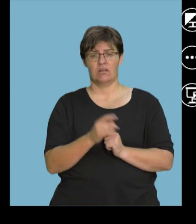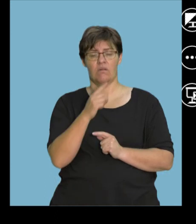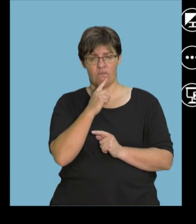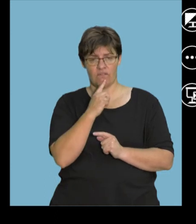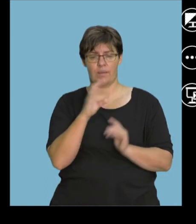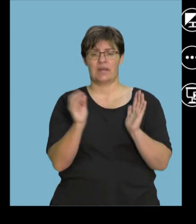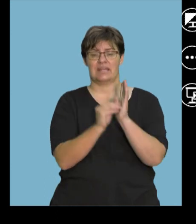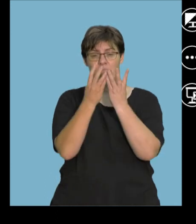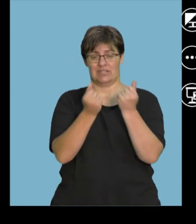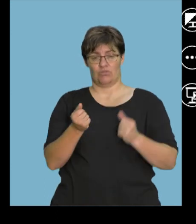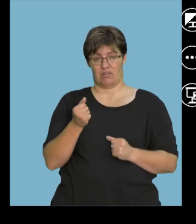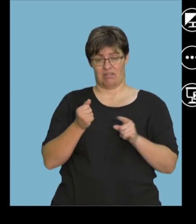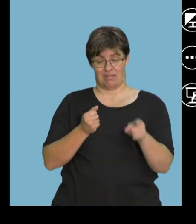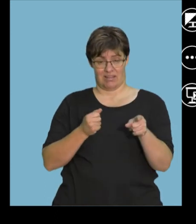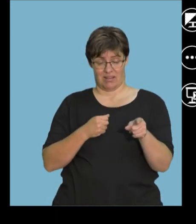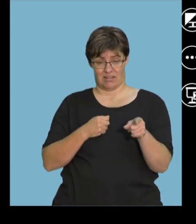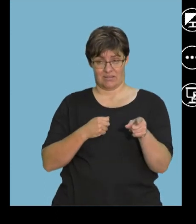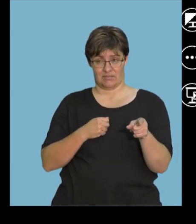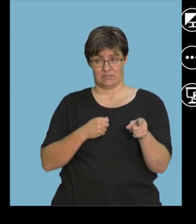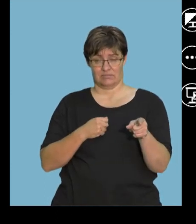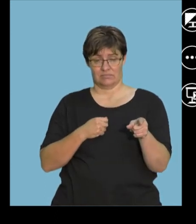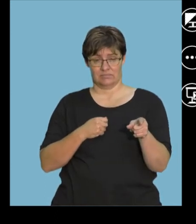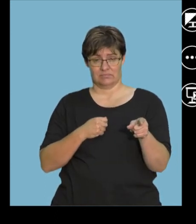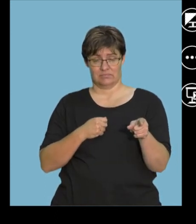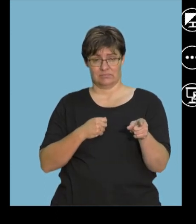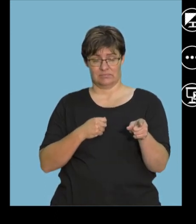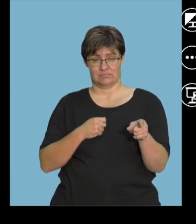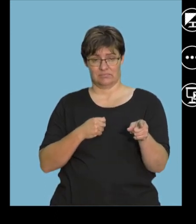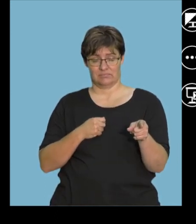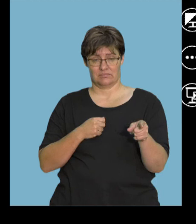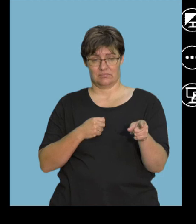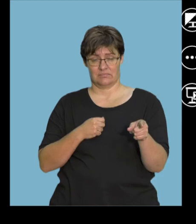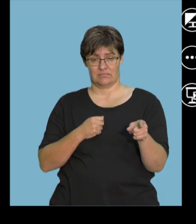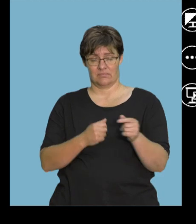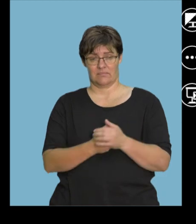the magnetic domains of what? Of magnetic materials, okay?